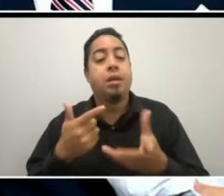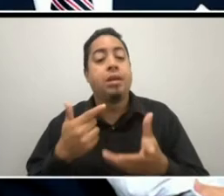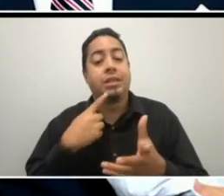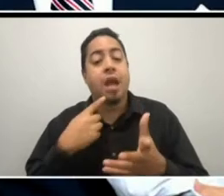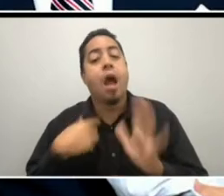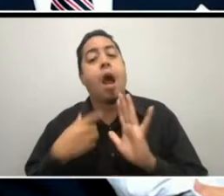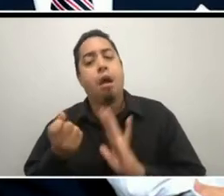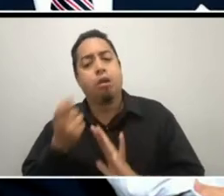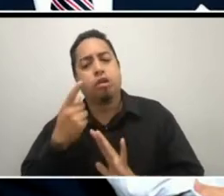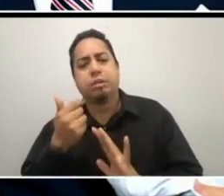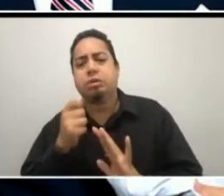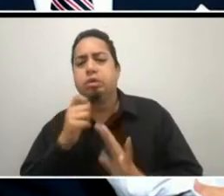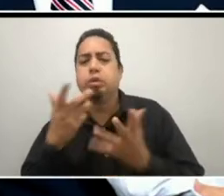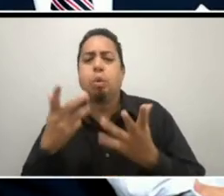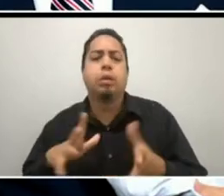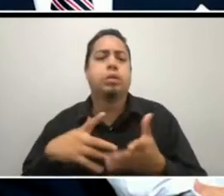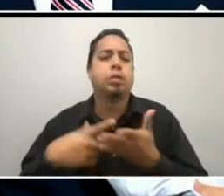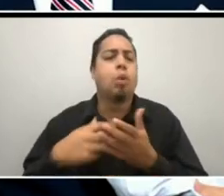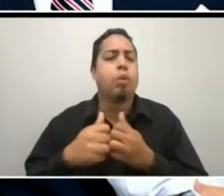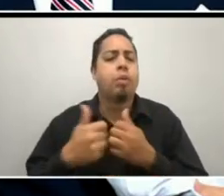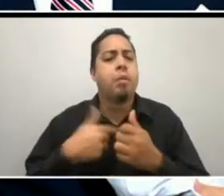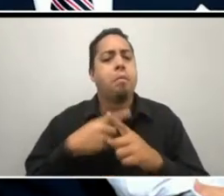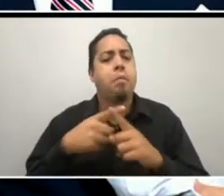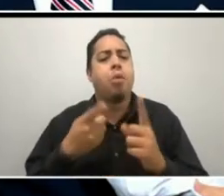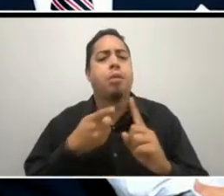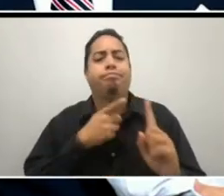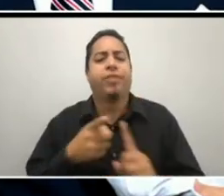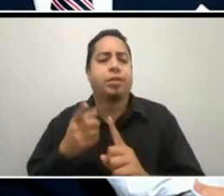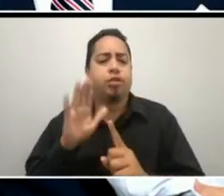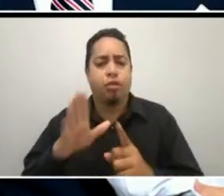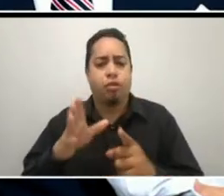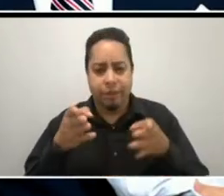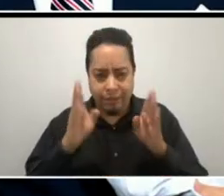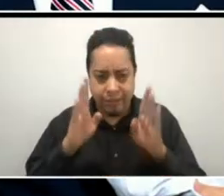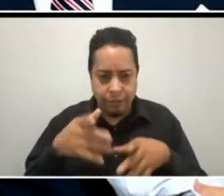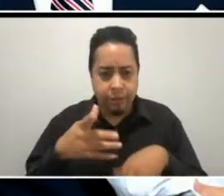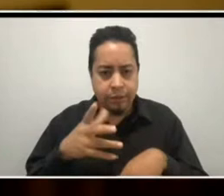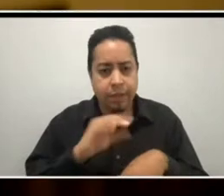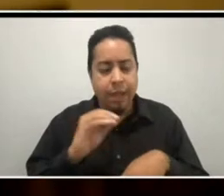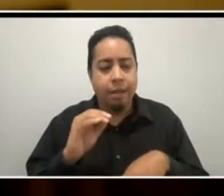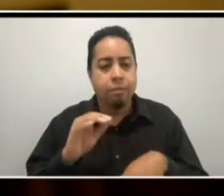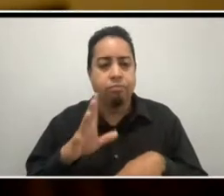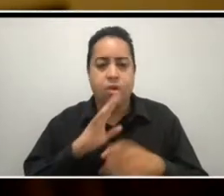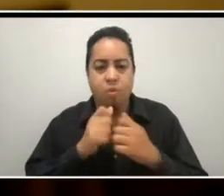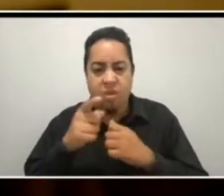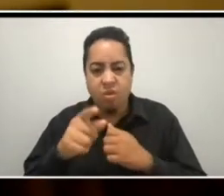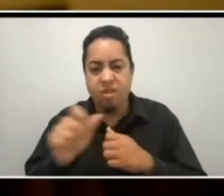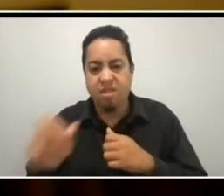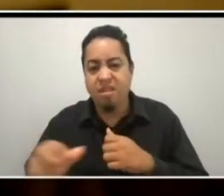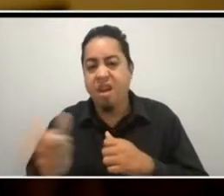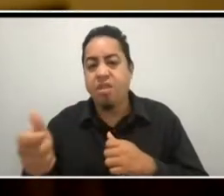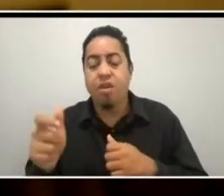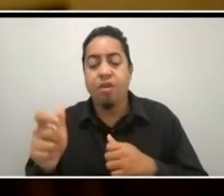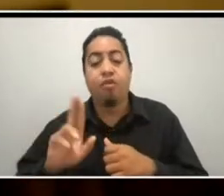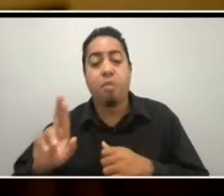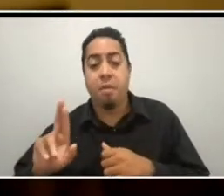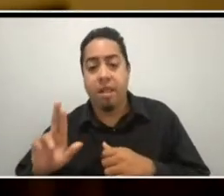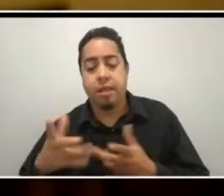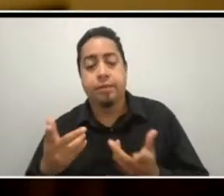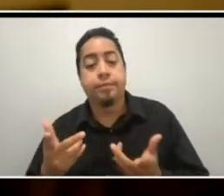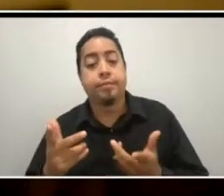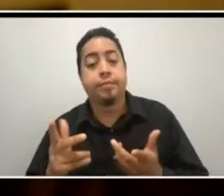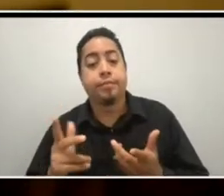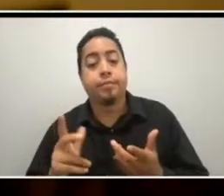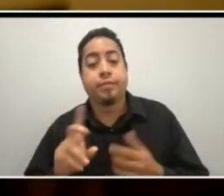just want to bring some facts to your attention and talk to you as a fellow Republican. On December 30th, Trump ally